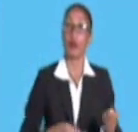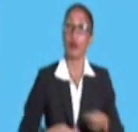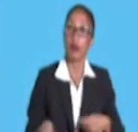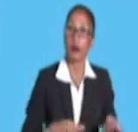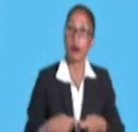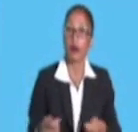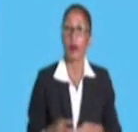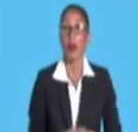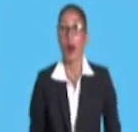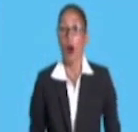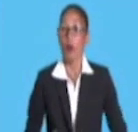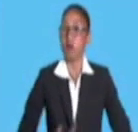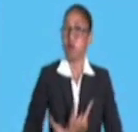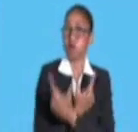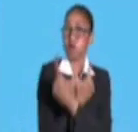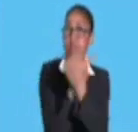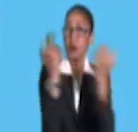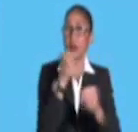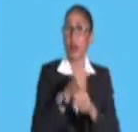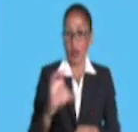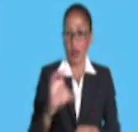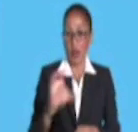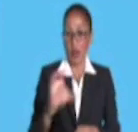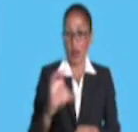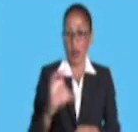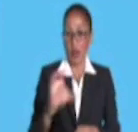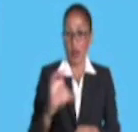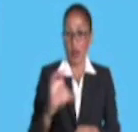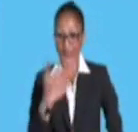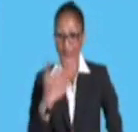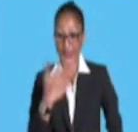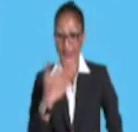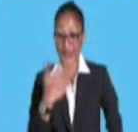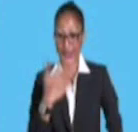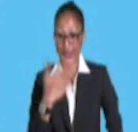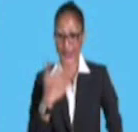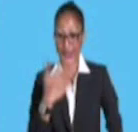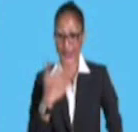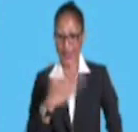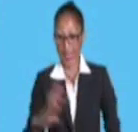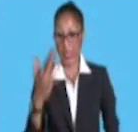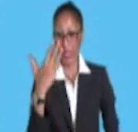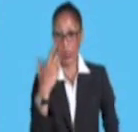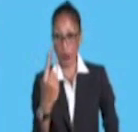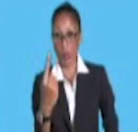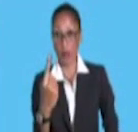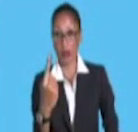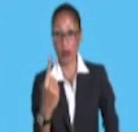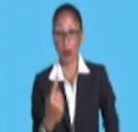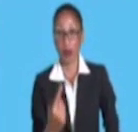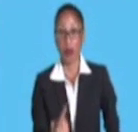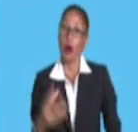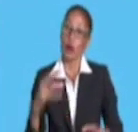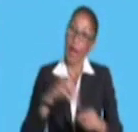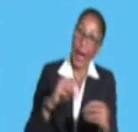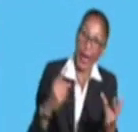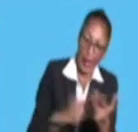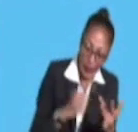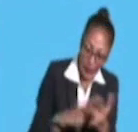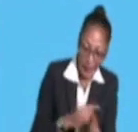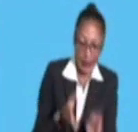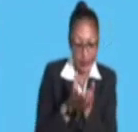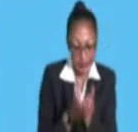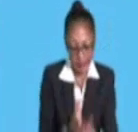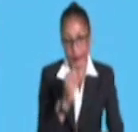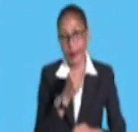roll-on, roll-off, and passenger vessel ever to operate in. In 1991, I joined Forum Shipping Line